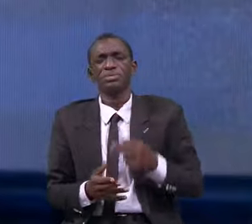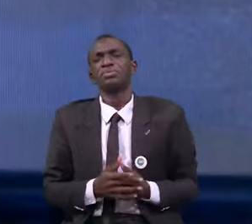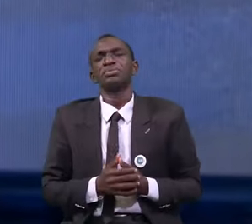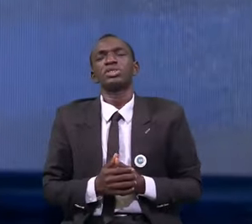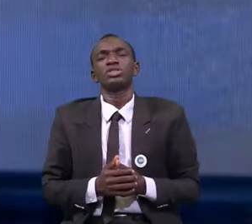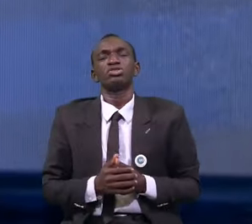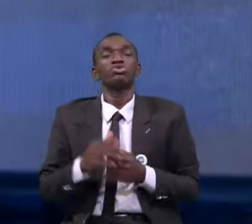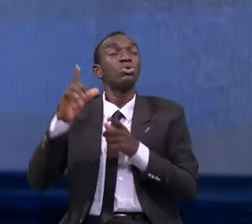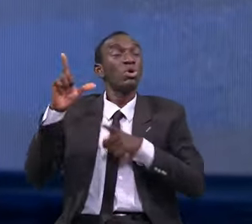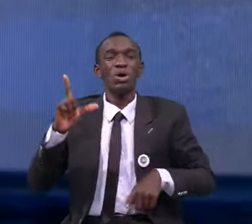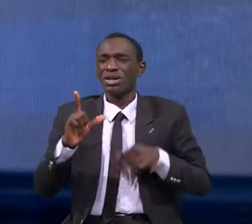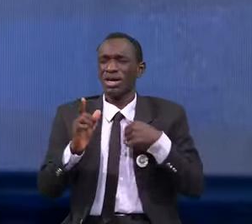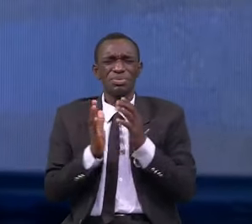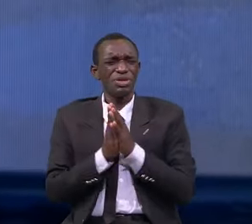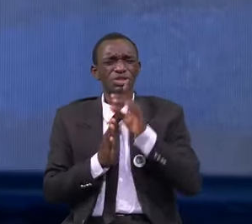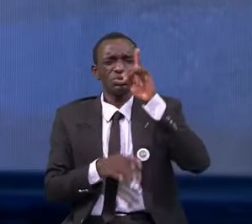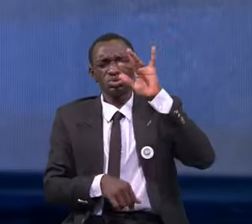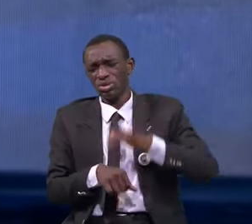Lord, I pray you touch everyone.